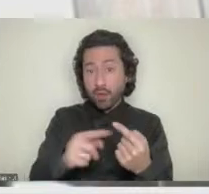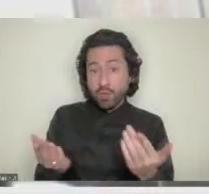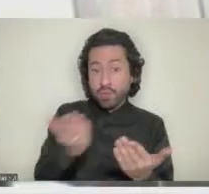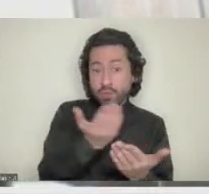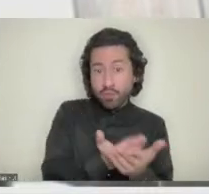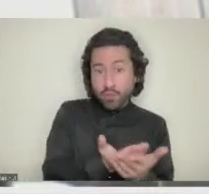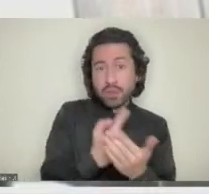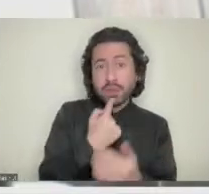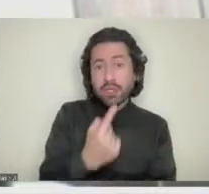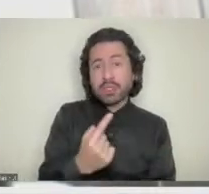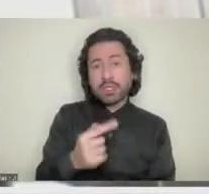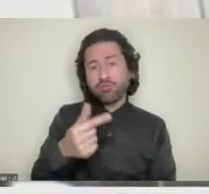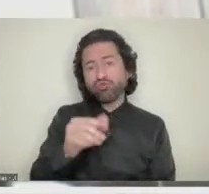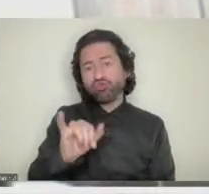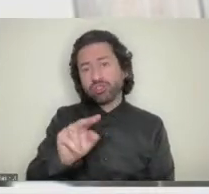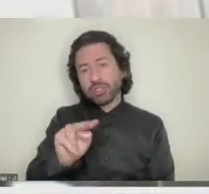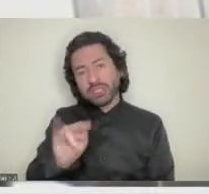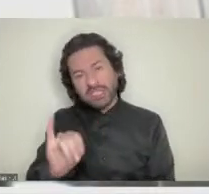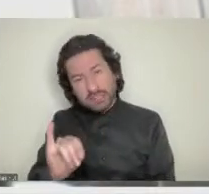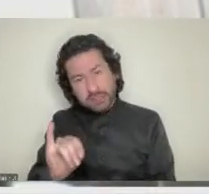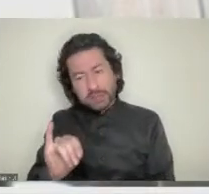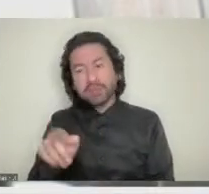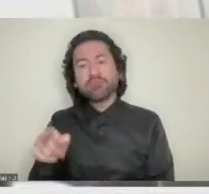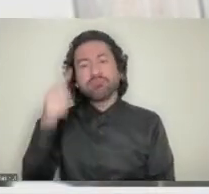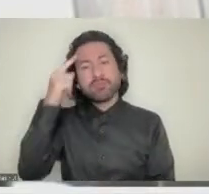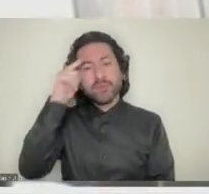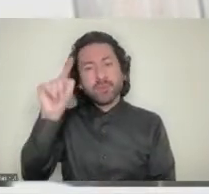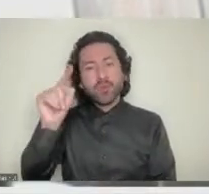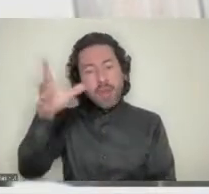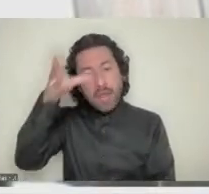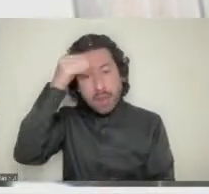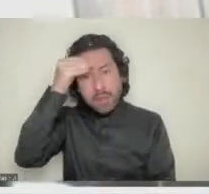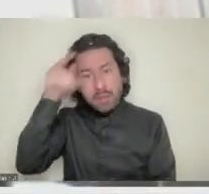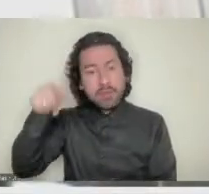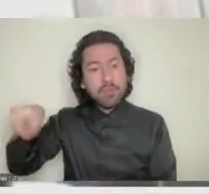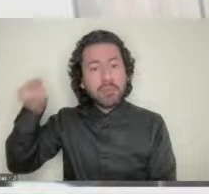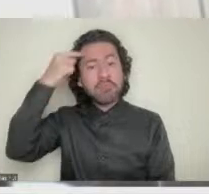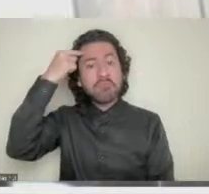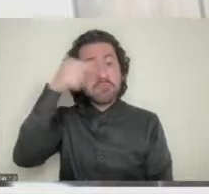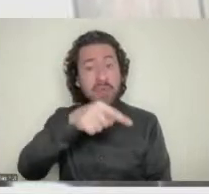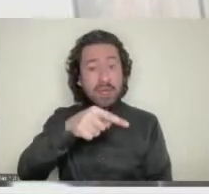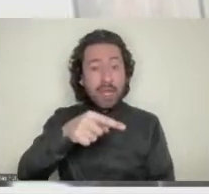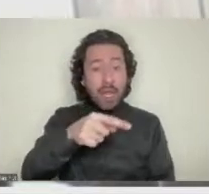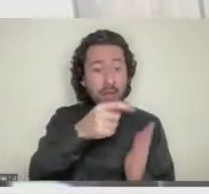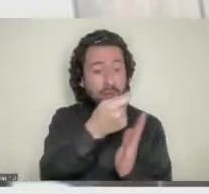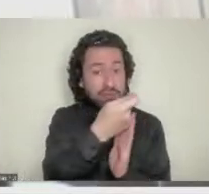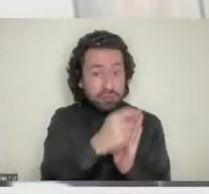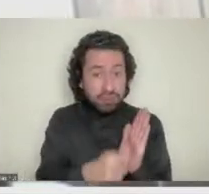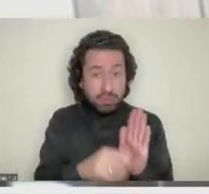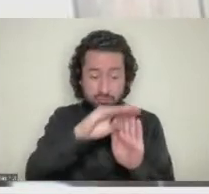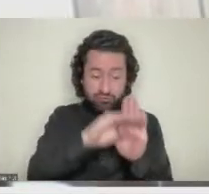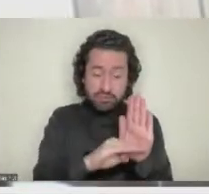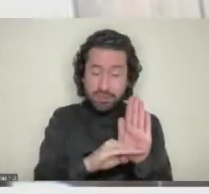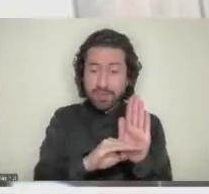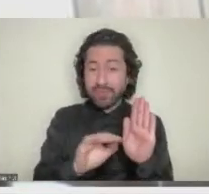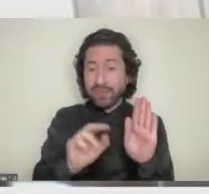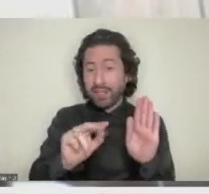to create a learning genie. What they find is that this